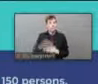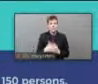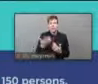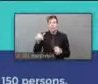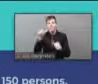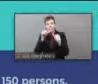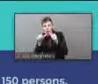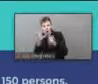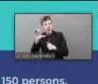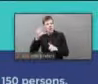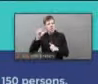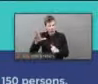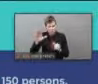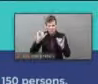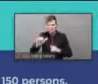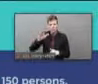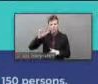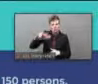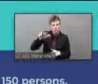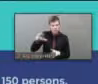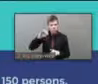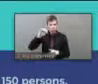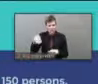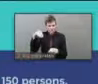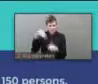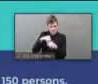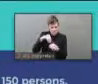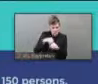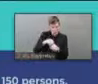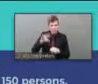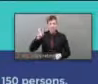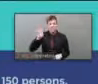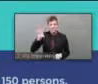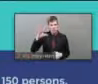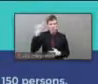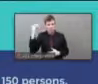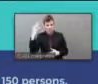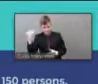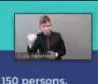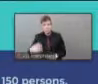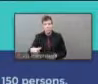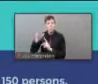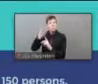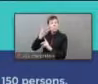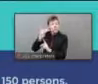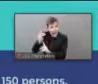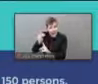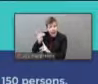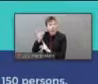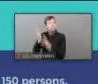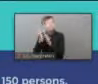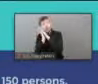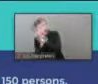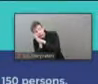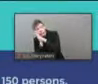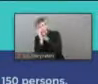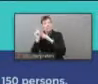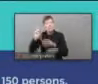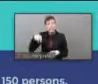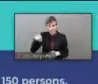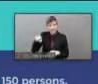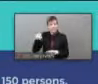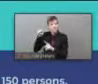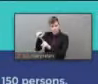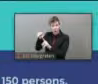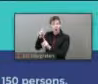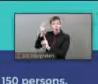Places of lodging, no occupancy restrictions for anyone, any place of lodging that's New Mexico Safe certified.